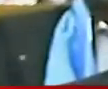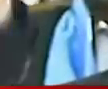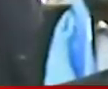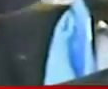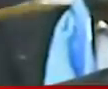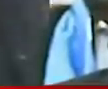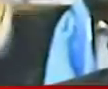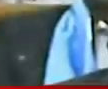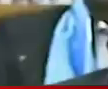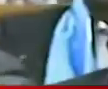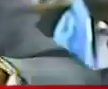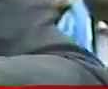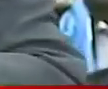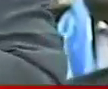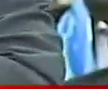Na tubonge.